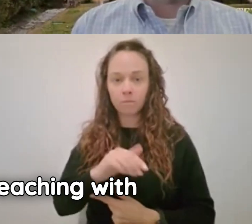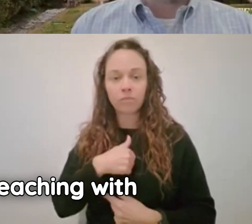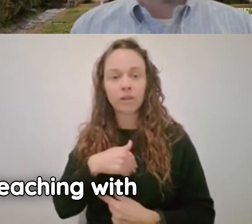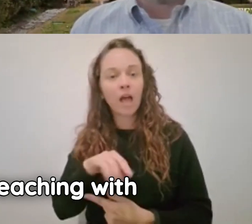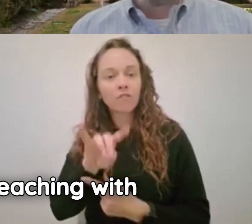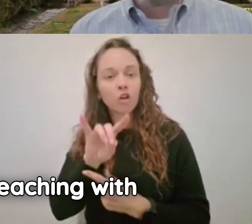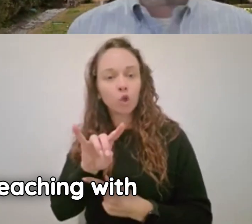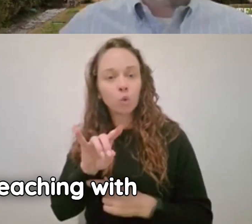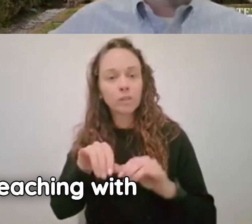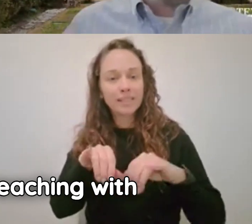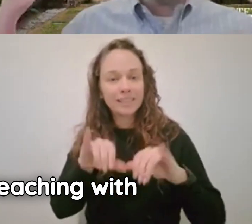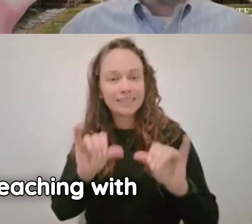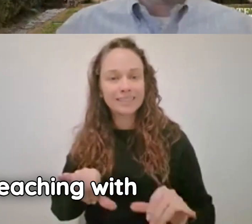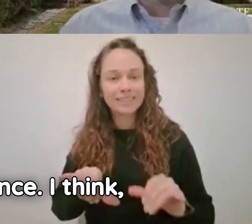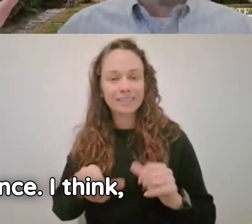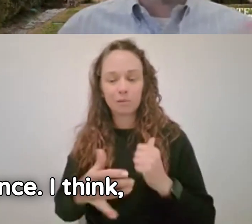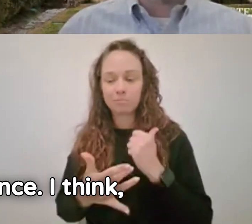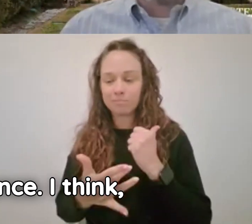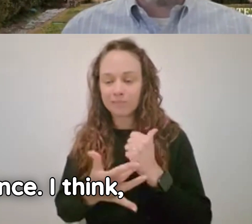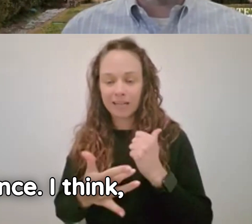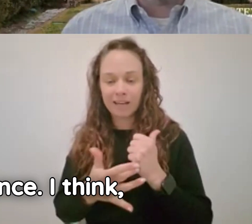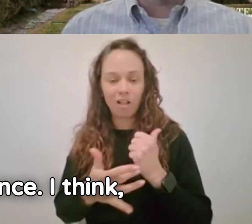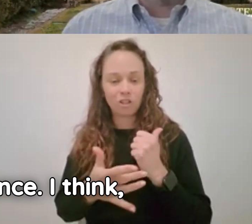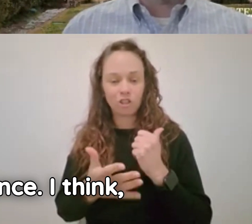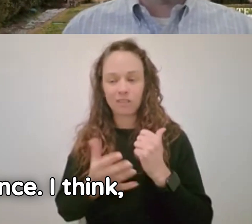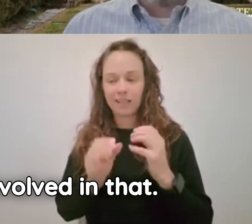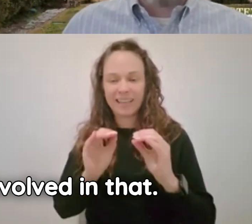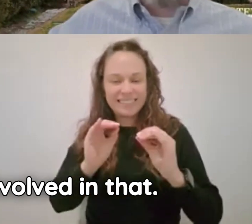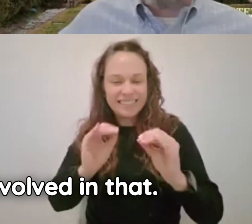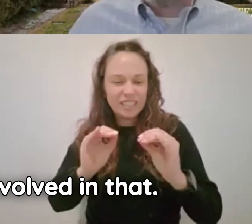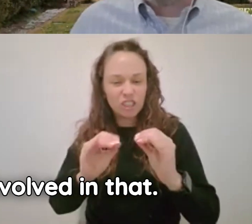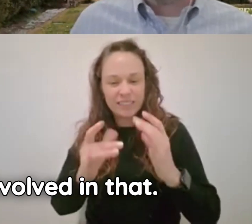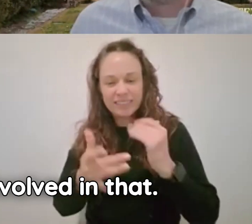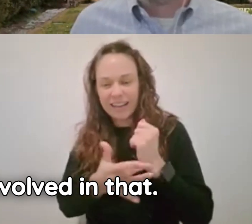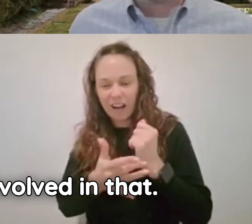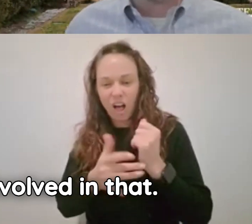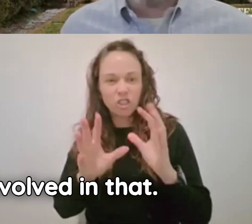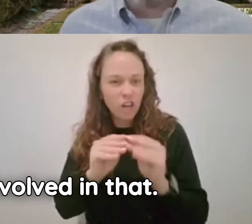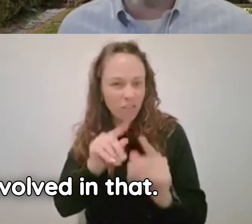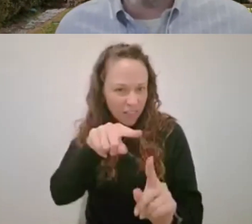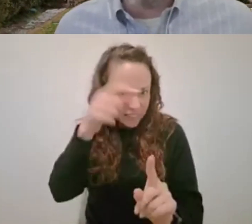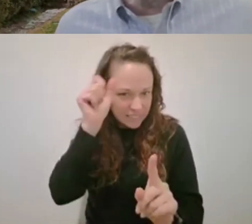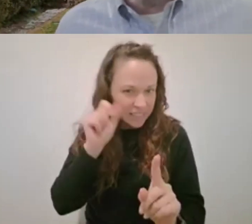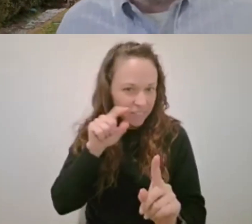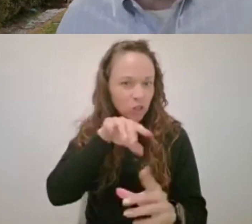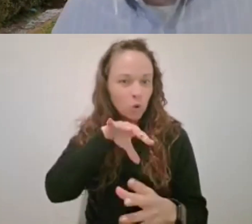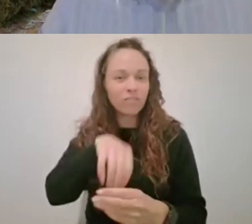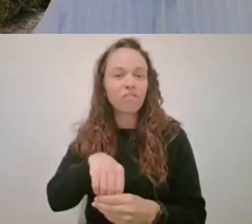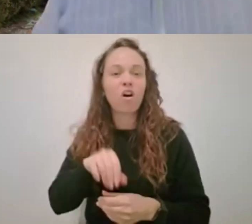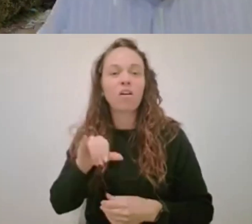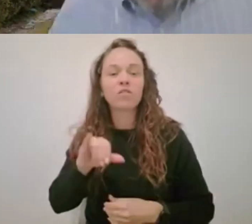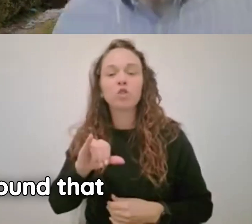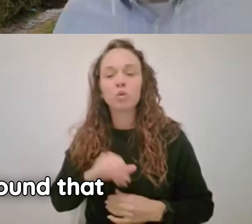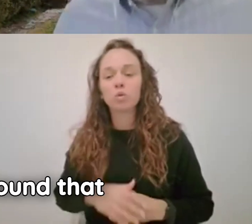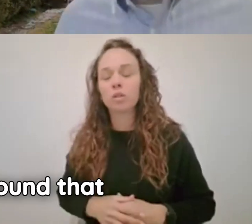System Technology Teaching with Technology conference. I think Stephanie, you were involved in that.